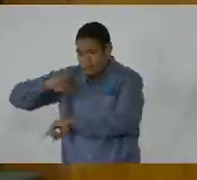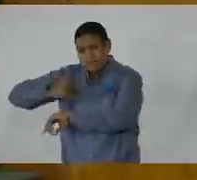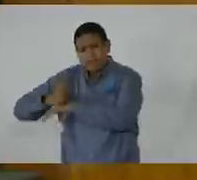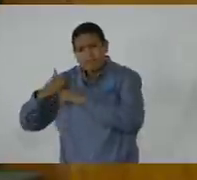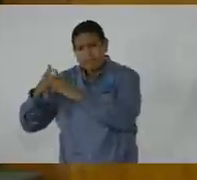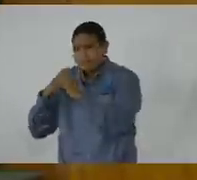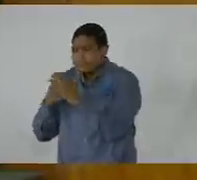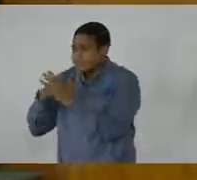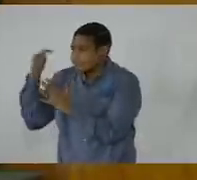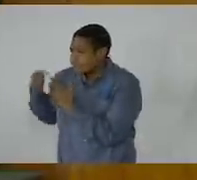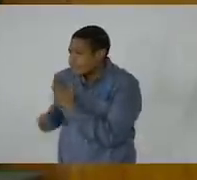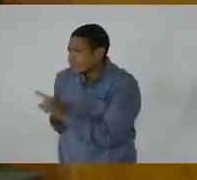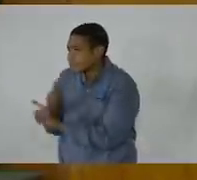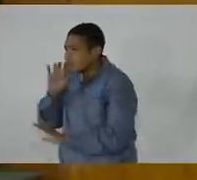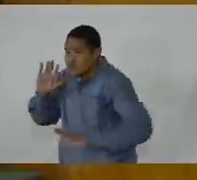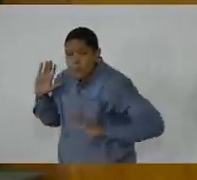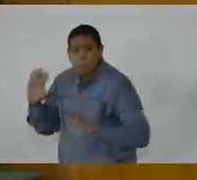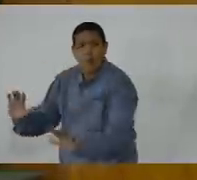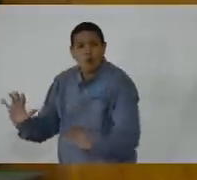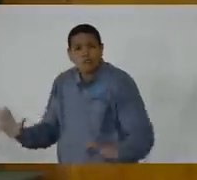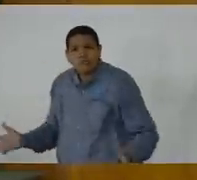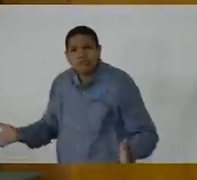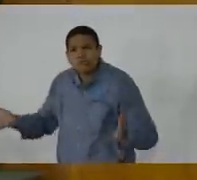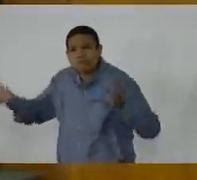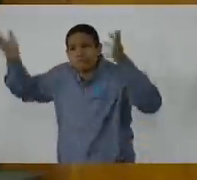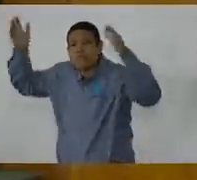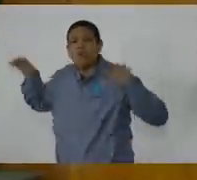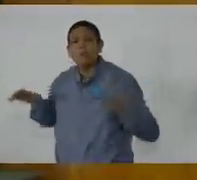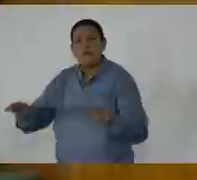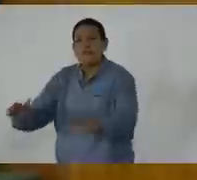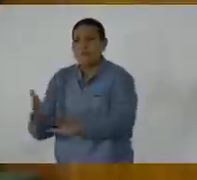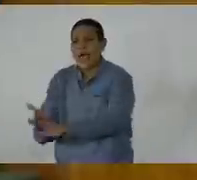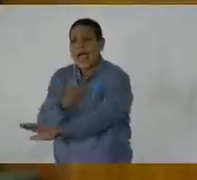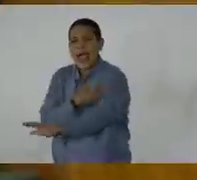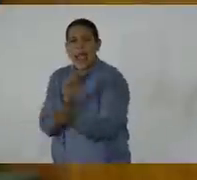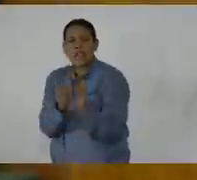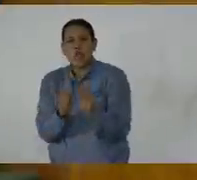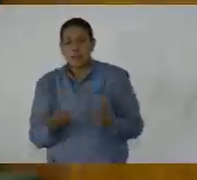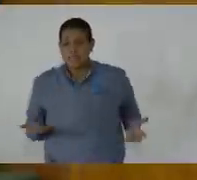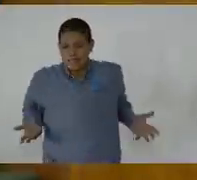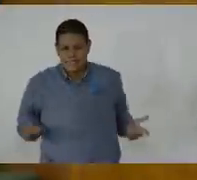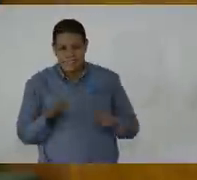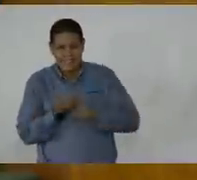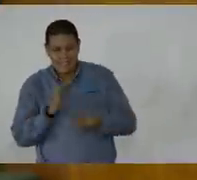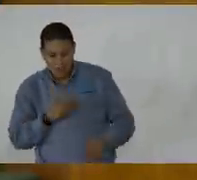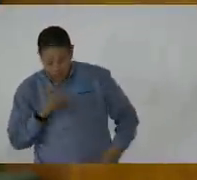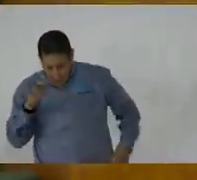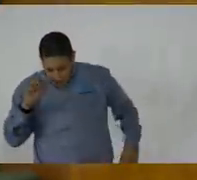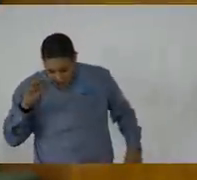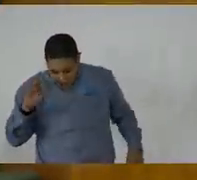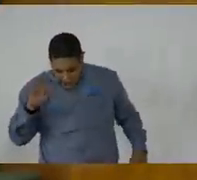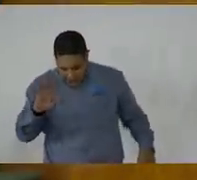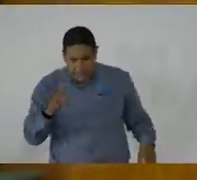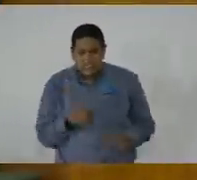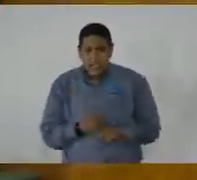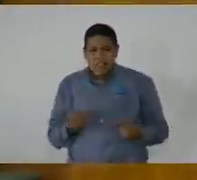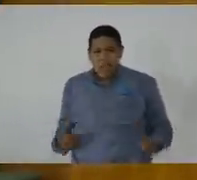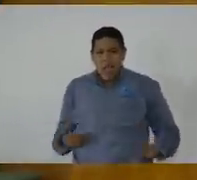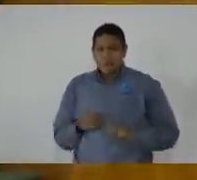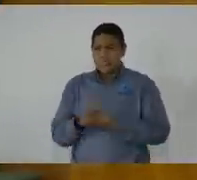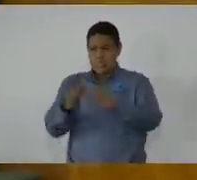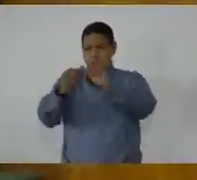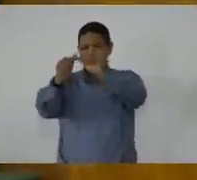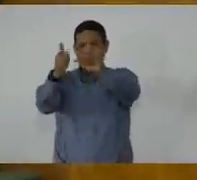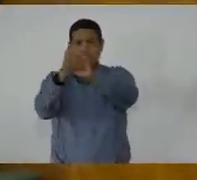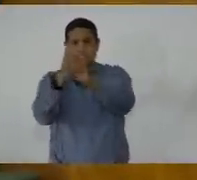key initiatives to boost the performance and enhance the competitiveness of our MSMEs. A